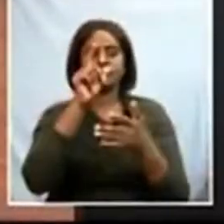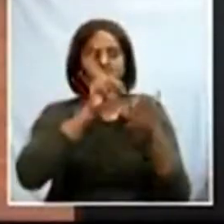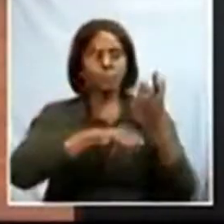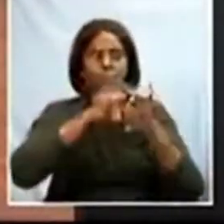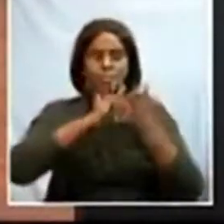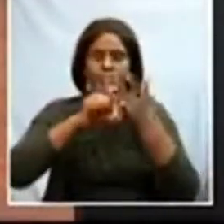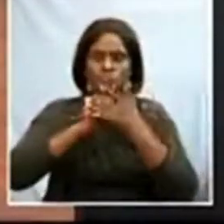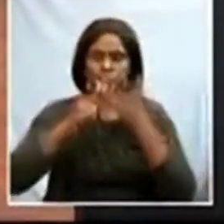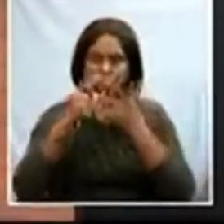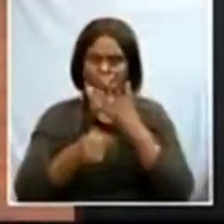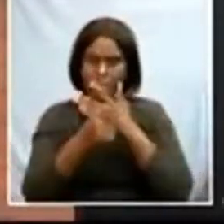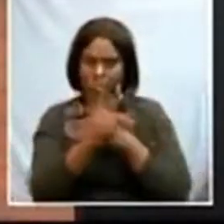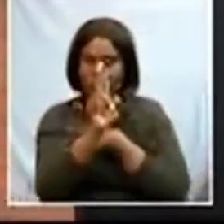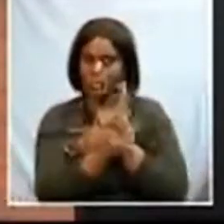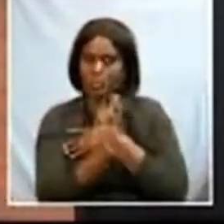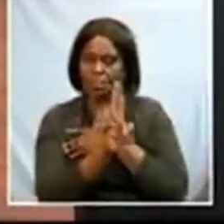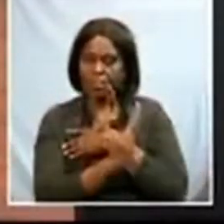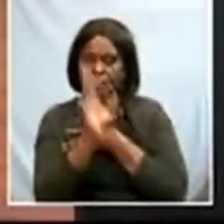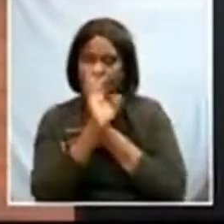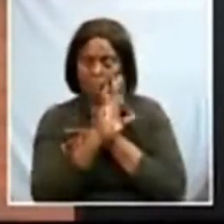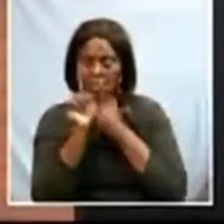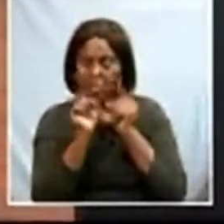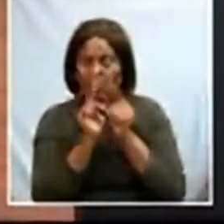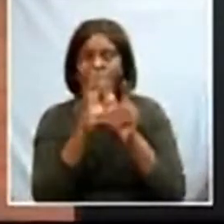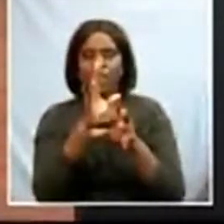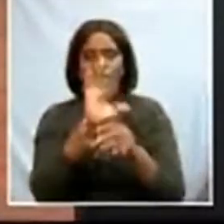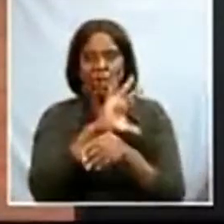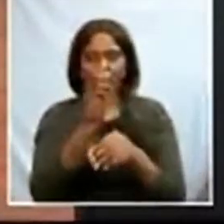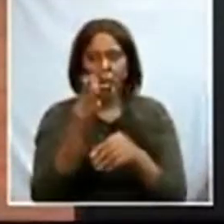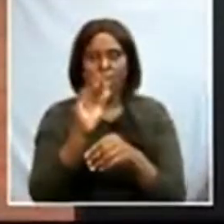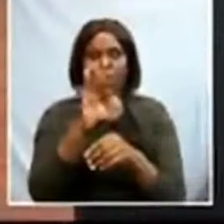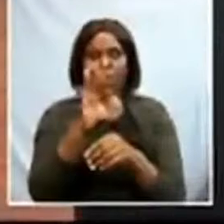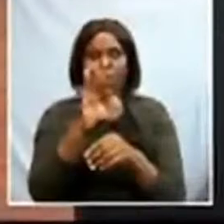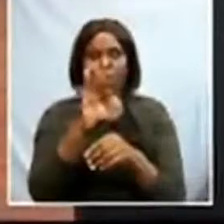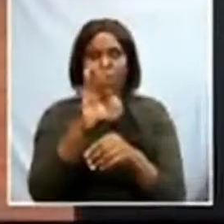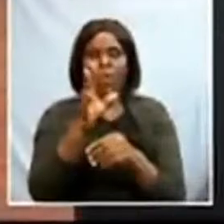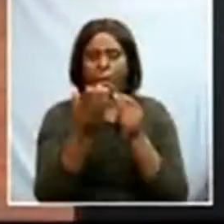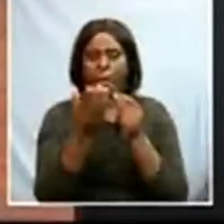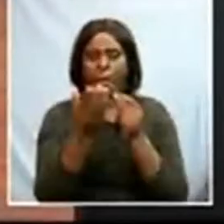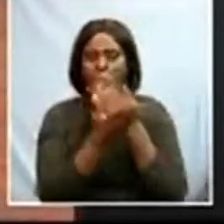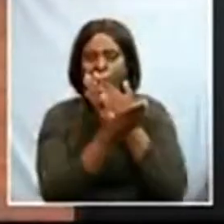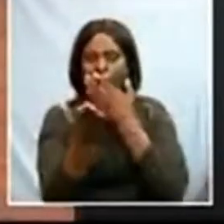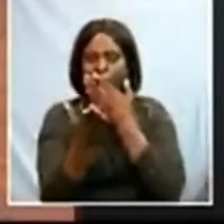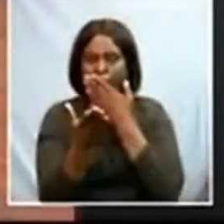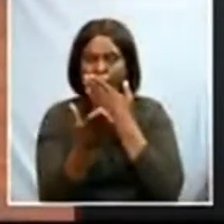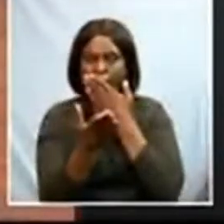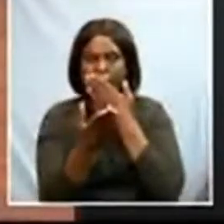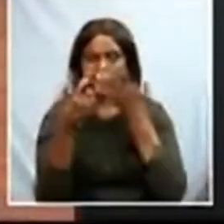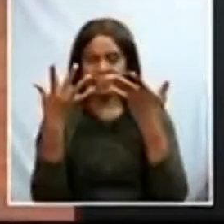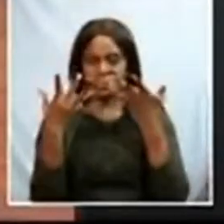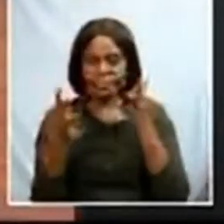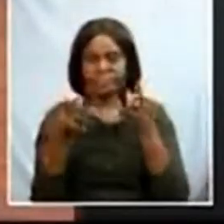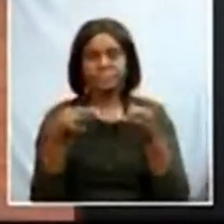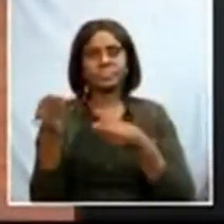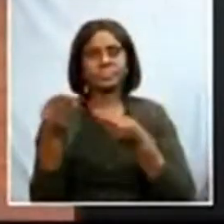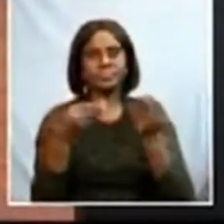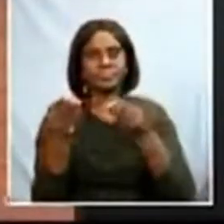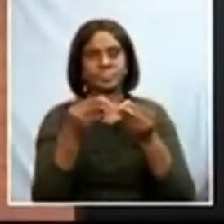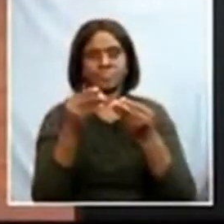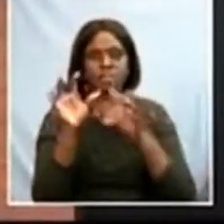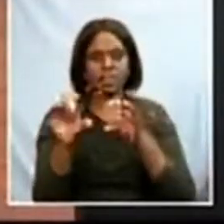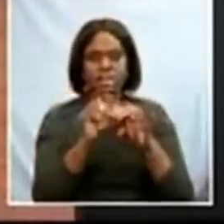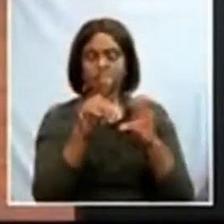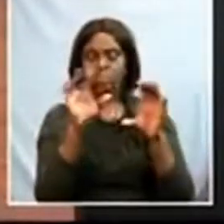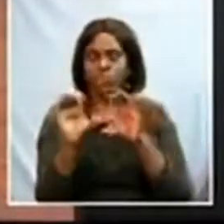deduct what was spent and you get back the money from this wasteful expenditure? Did you